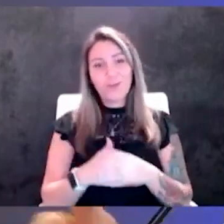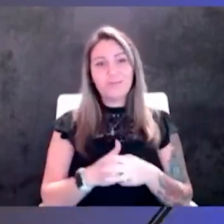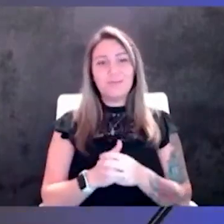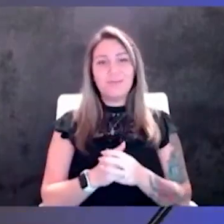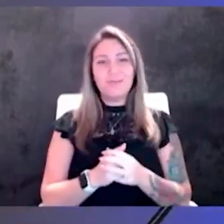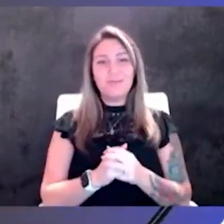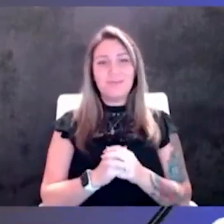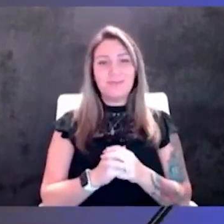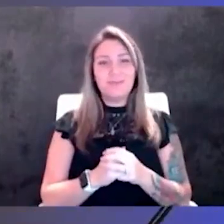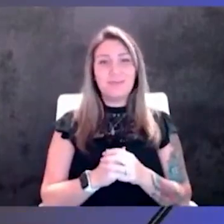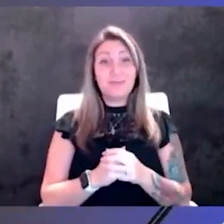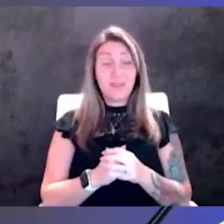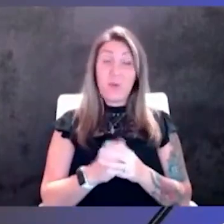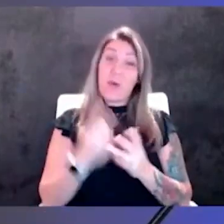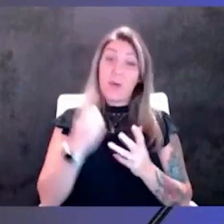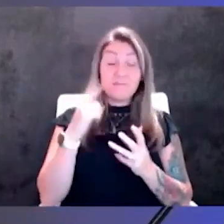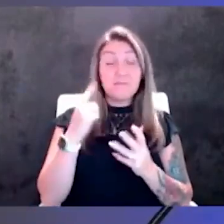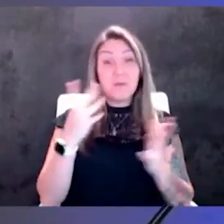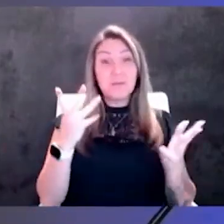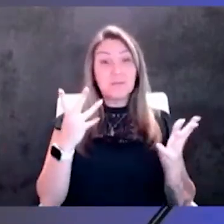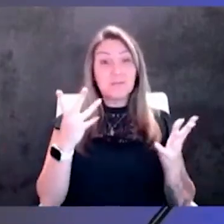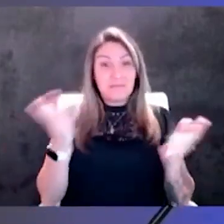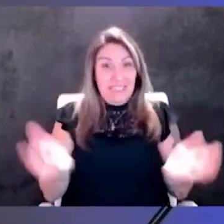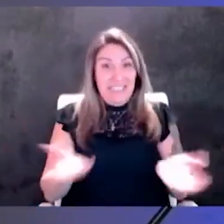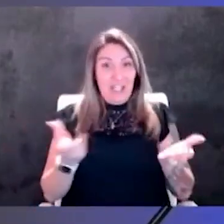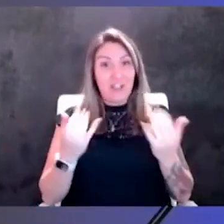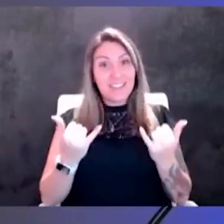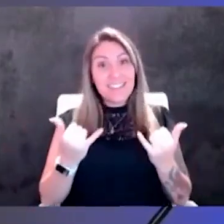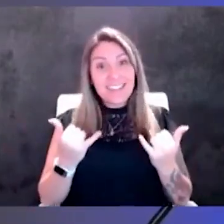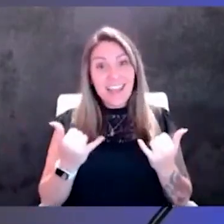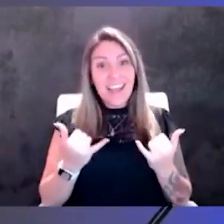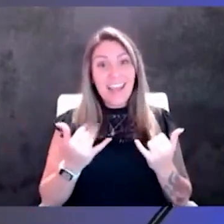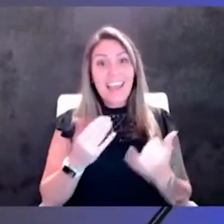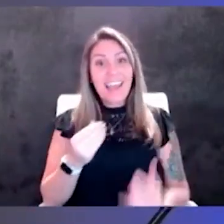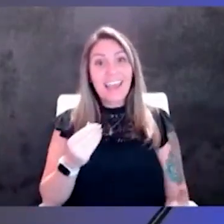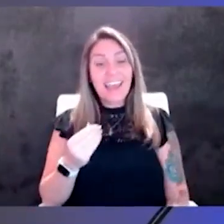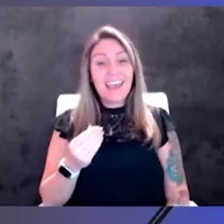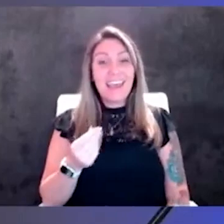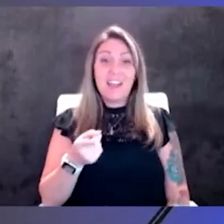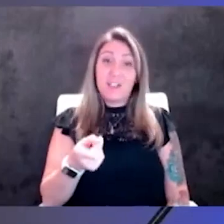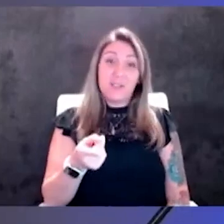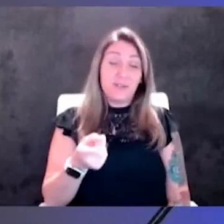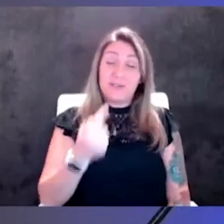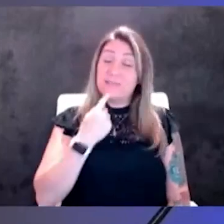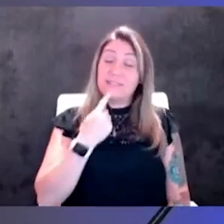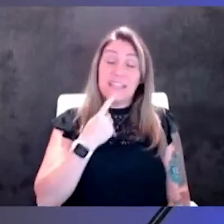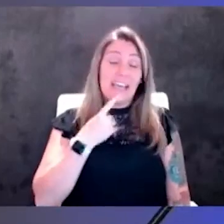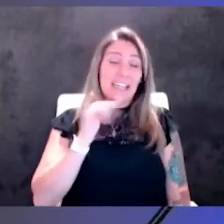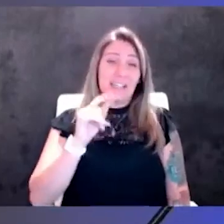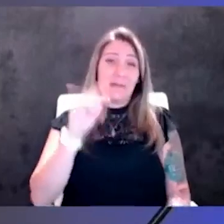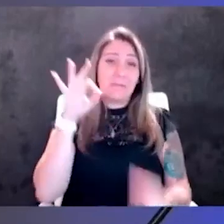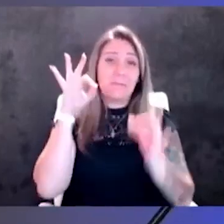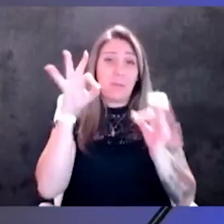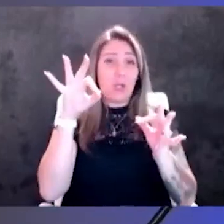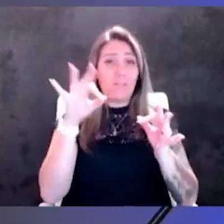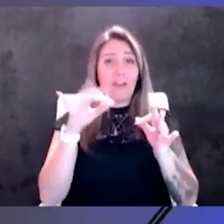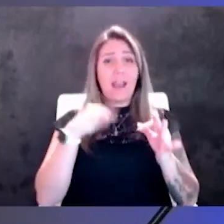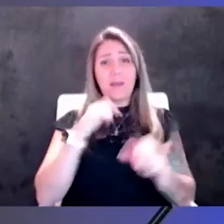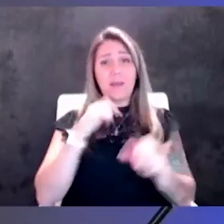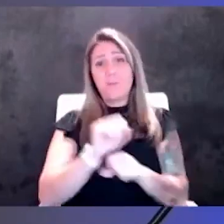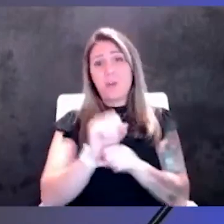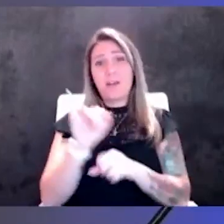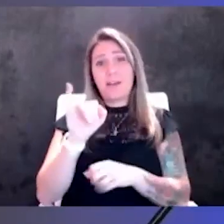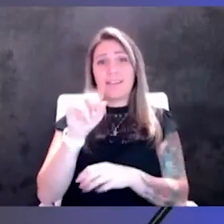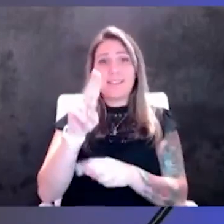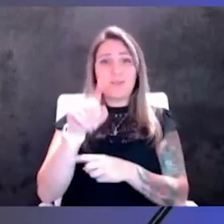here today, quite honestly. Frankly, you nailed it on the head at the beginning of this. I'm working in the ICU this week,